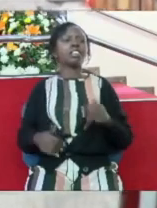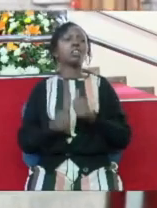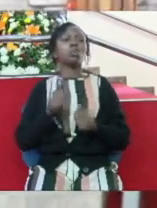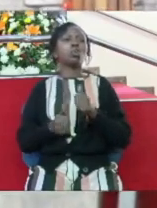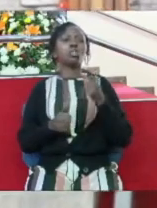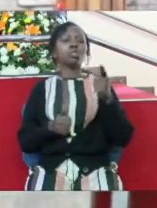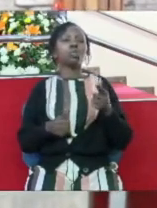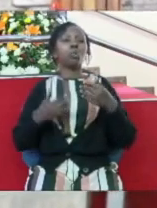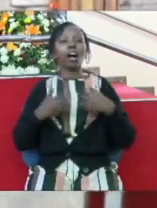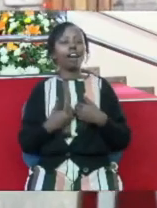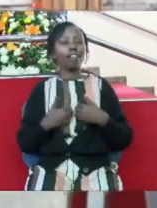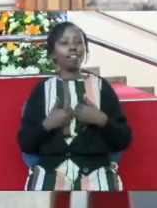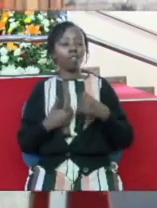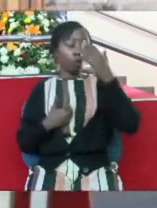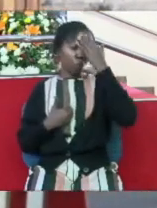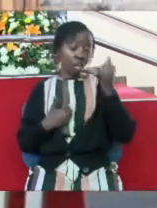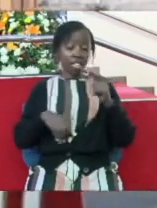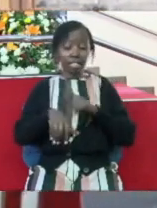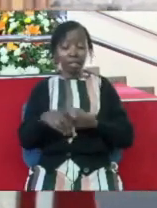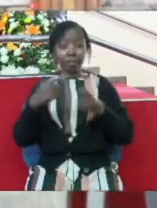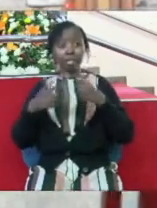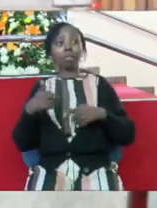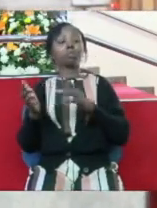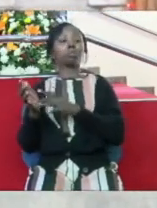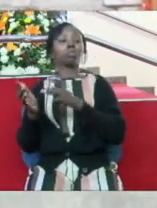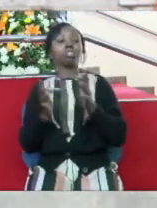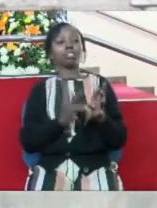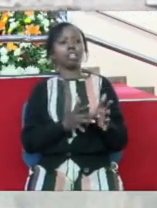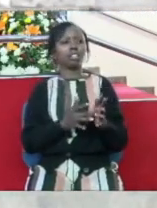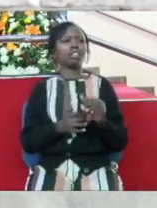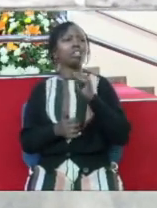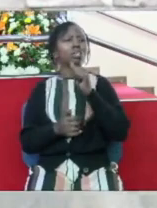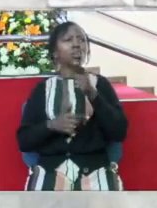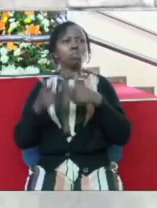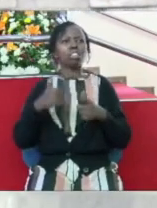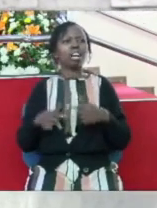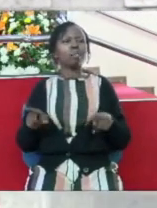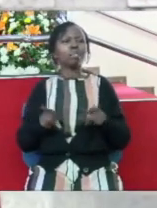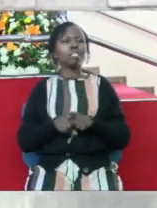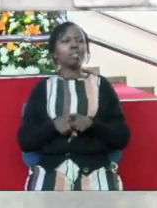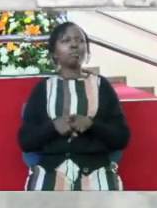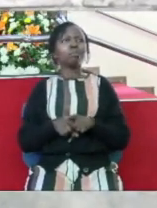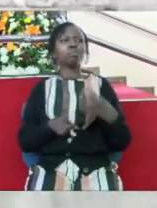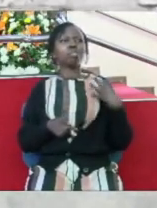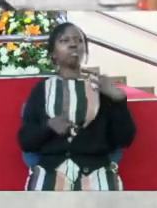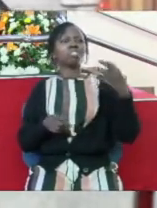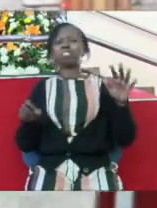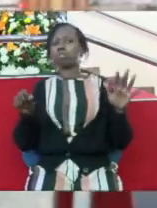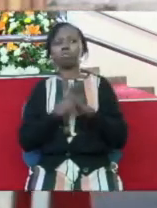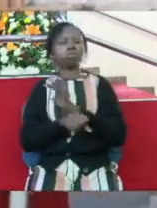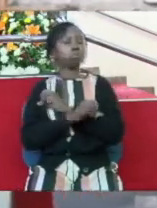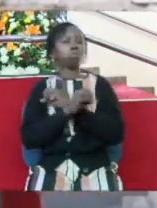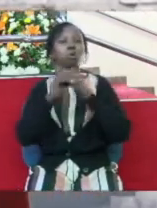sana. Because as you come to the Lord, kwa sababu unapokuja kwa Mungu, you cannot come as king. Hauwezi kuja. You cannot come as the